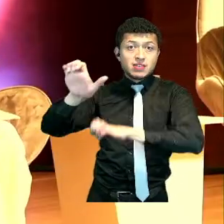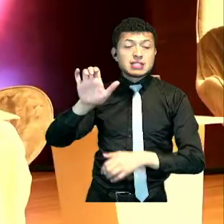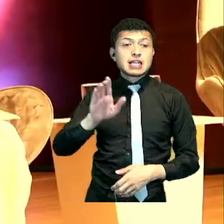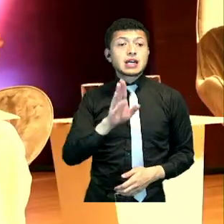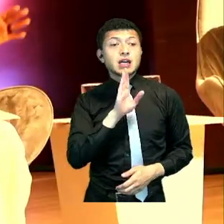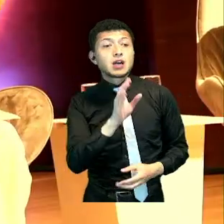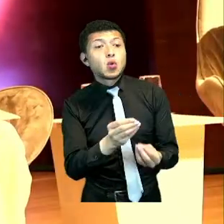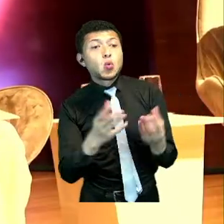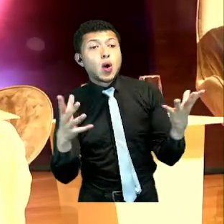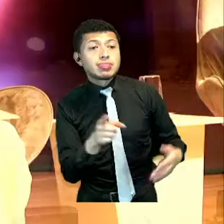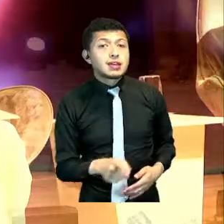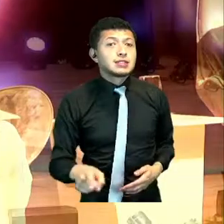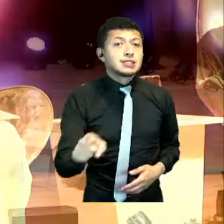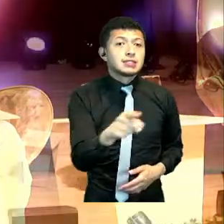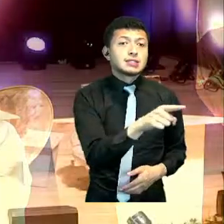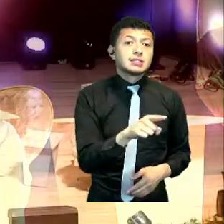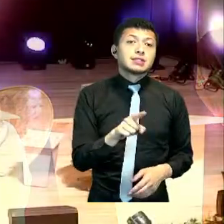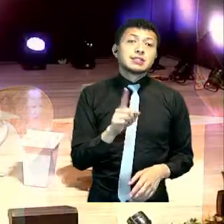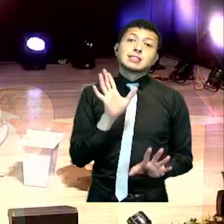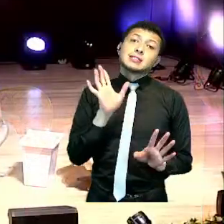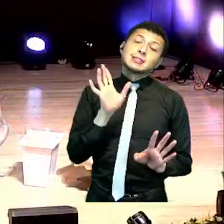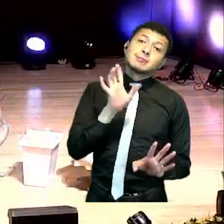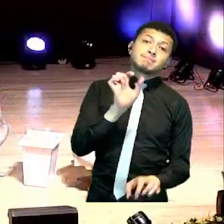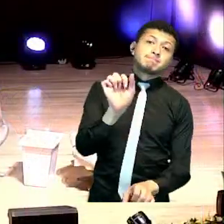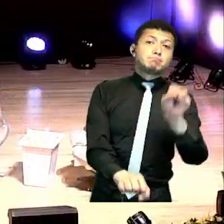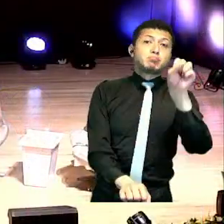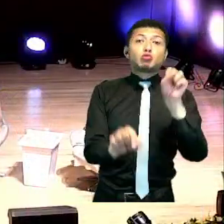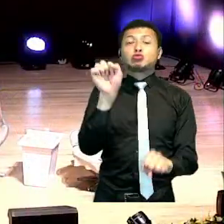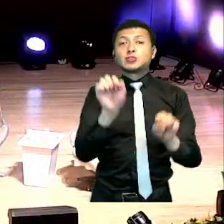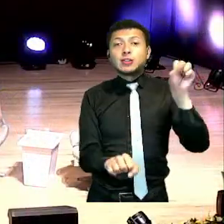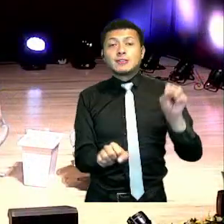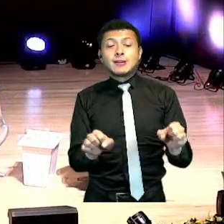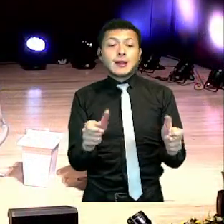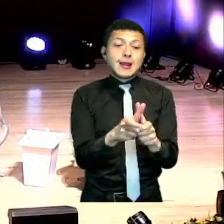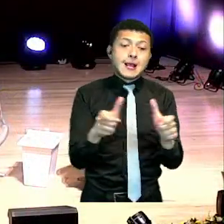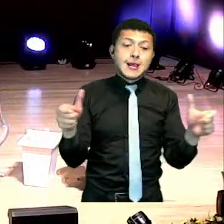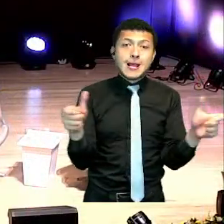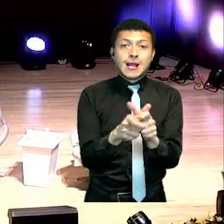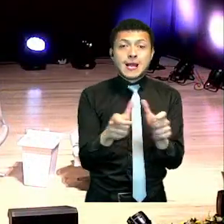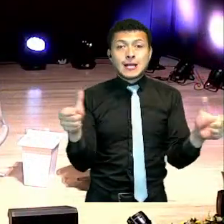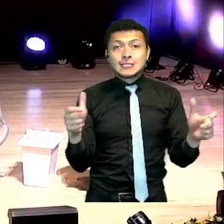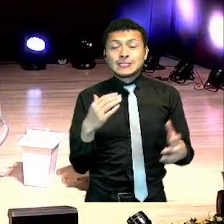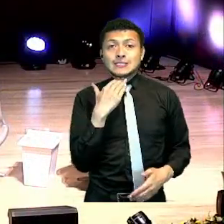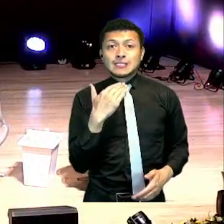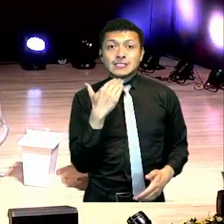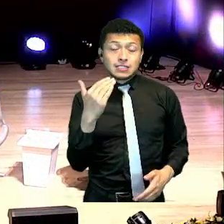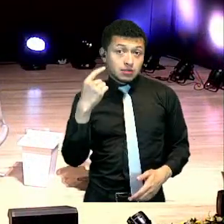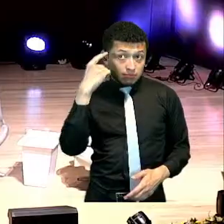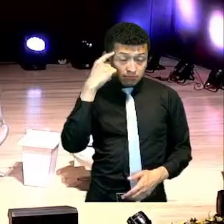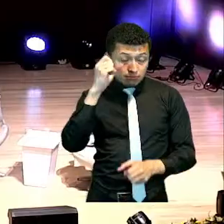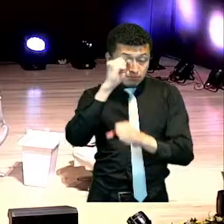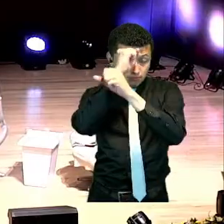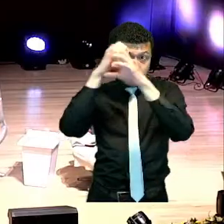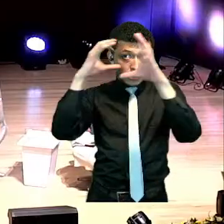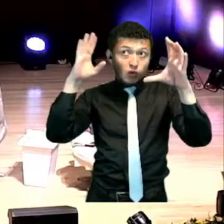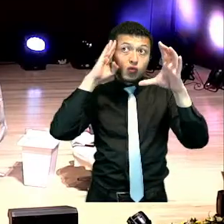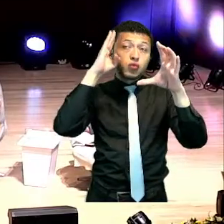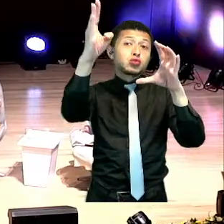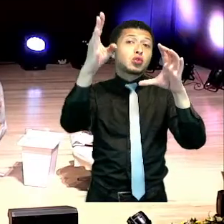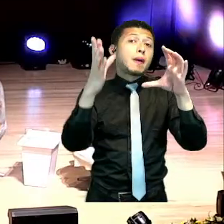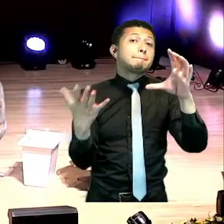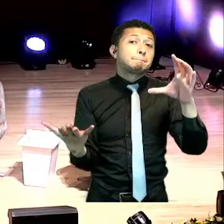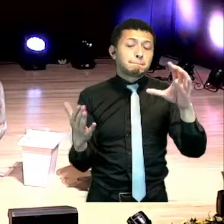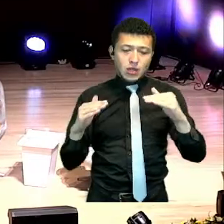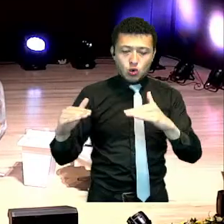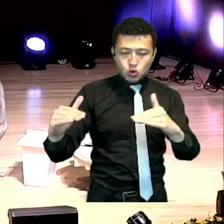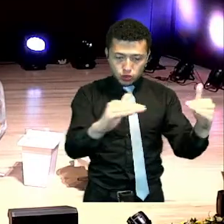prevent this? And maybe we can say we're a little prepared, or maybe we aren't. And we need to think